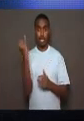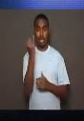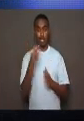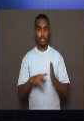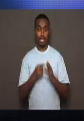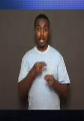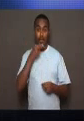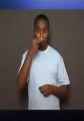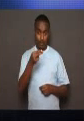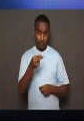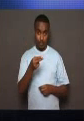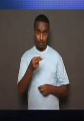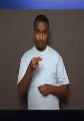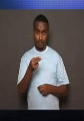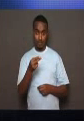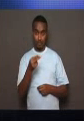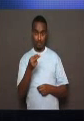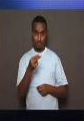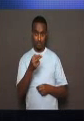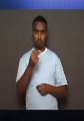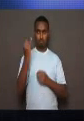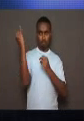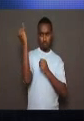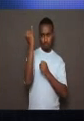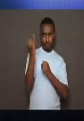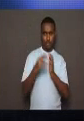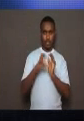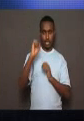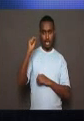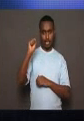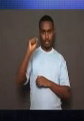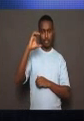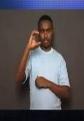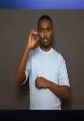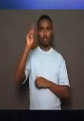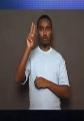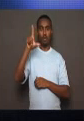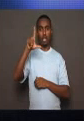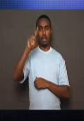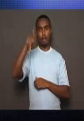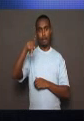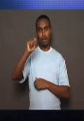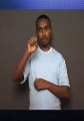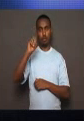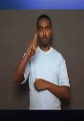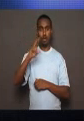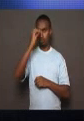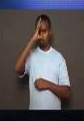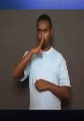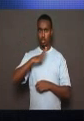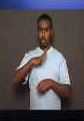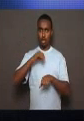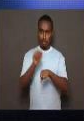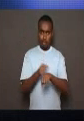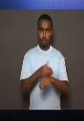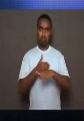can also be a sculptor. A sculptor is someone who carves art into bodies of stone